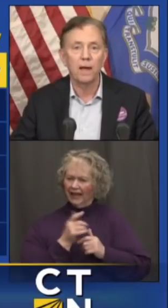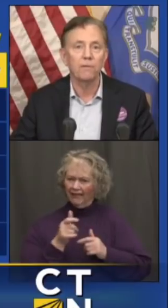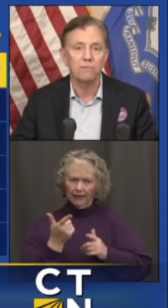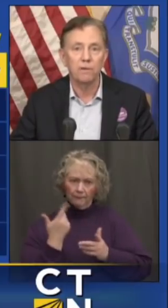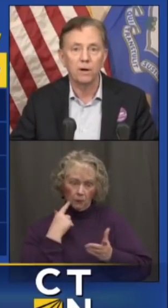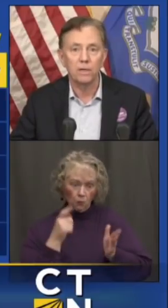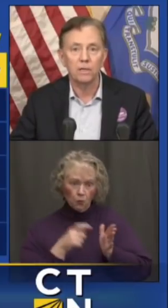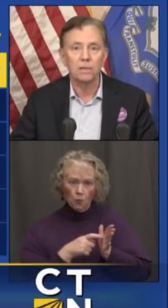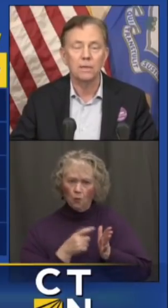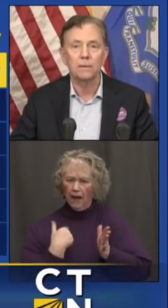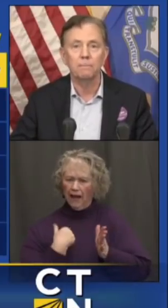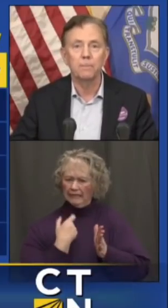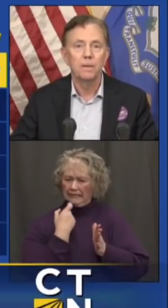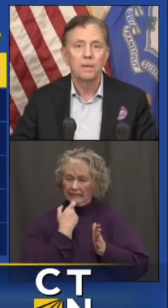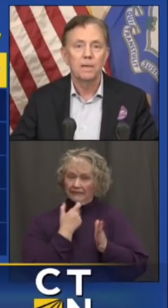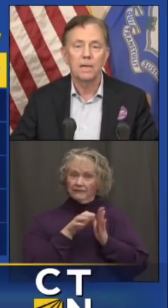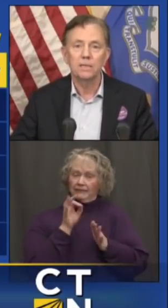South African variant.